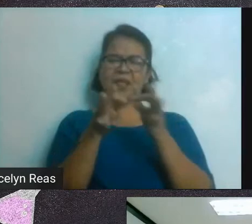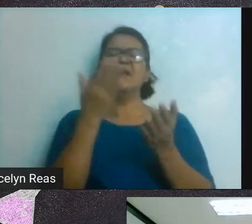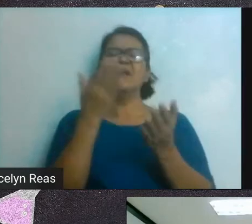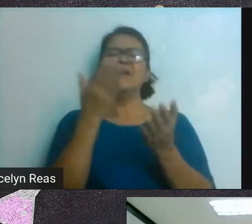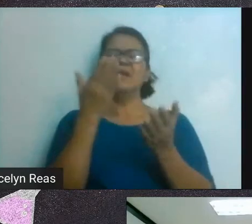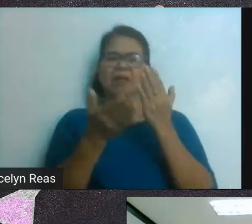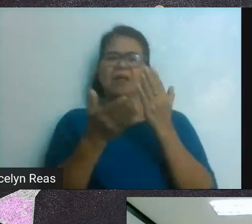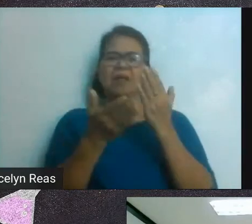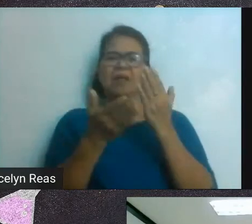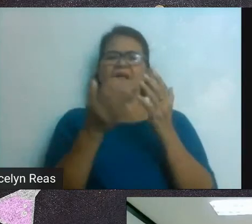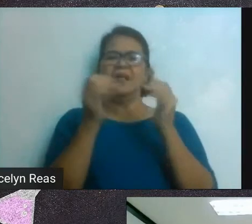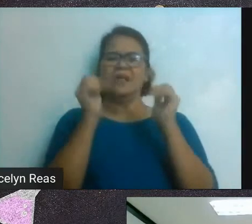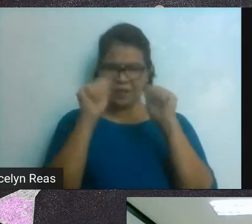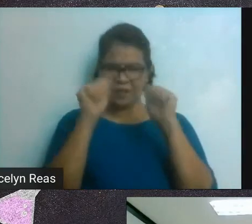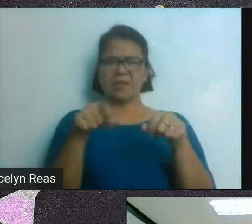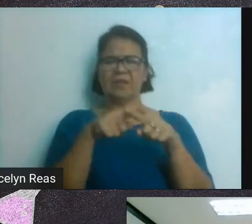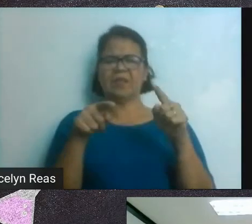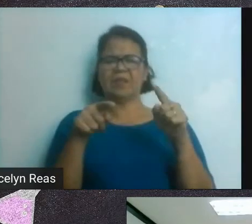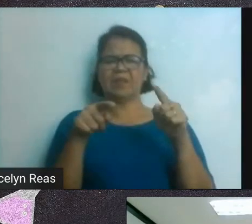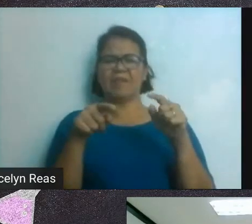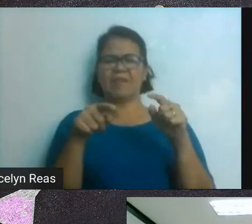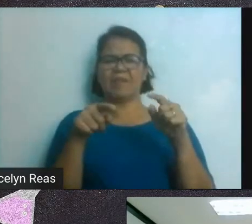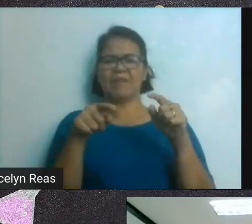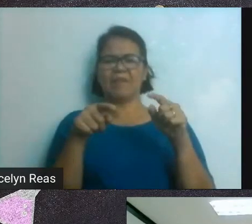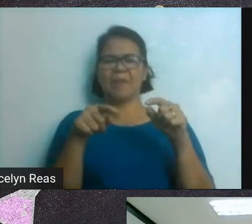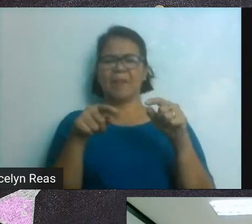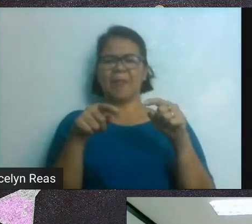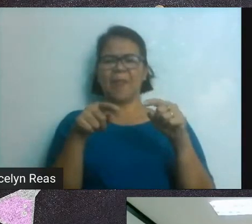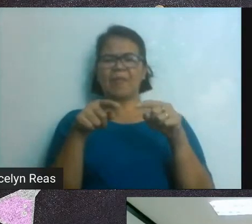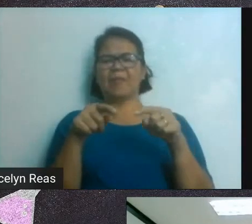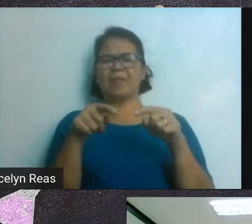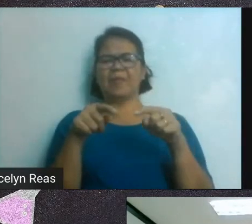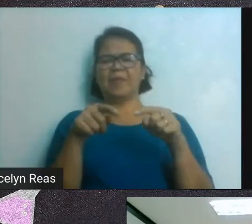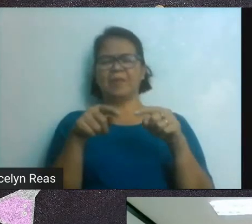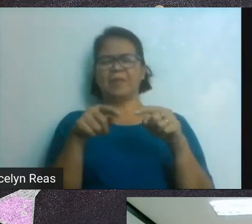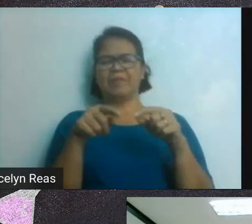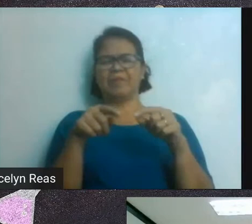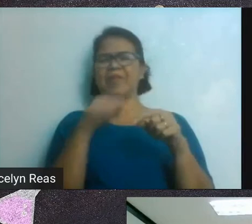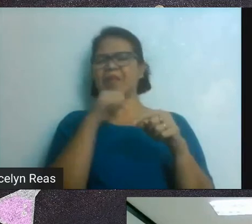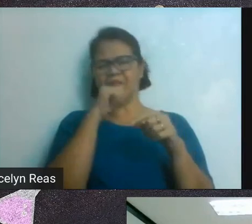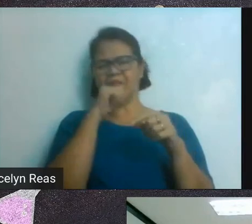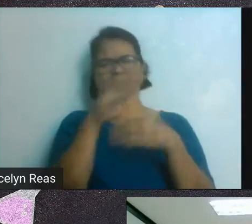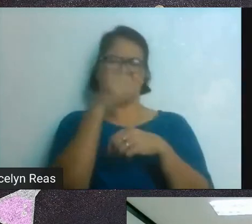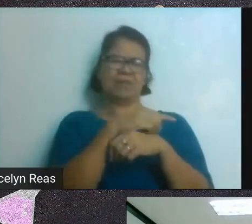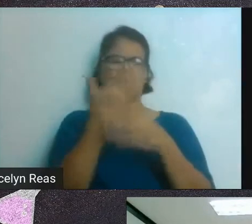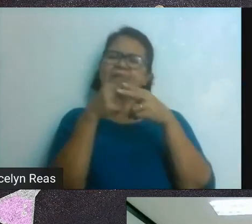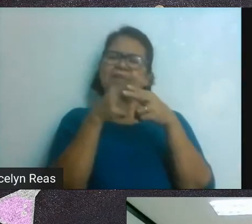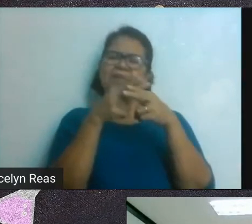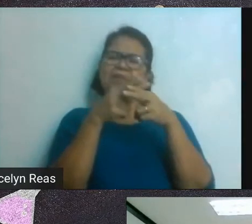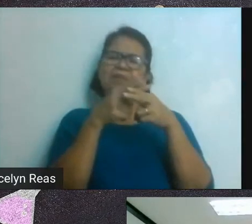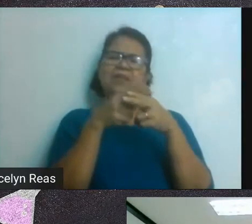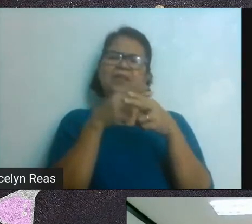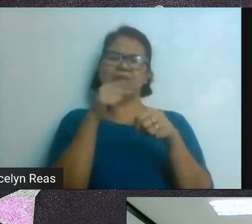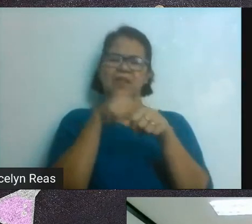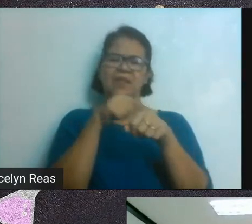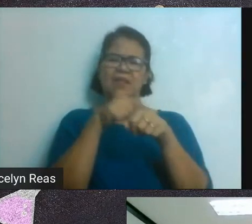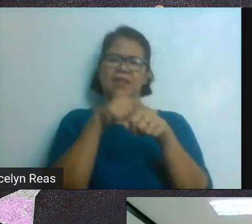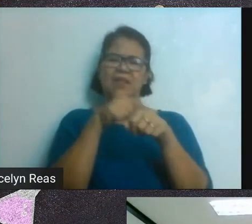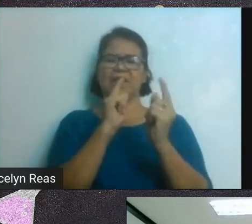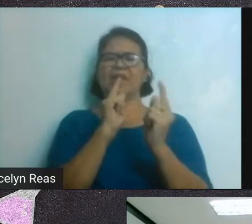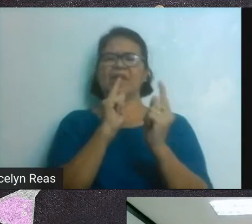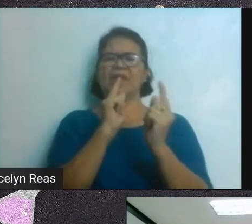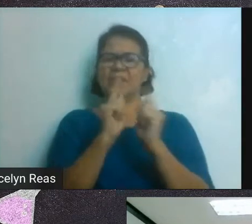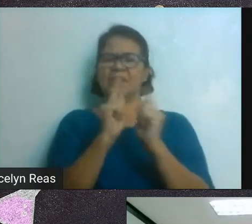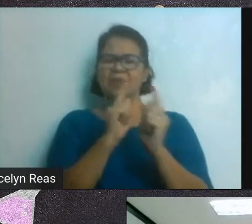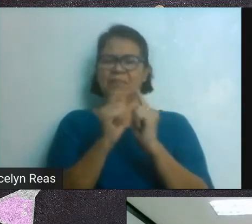So, kakaunti lang hopefully yung mga learners na ma-assign sa mga teacher na may kailangan extra support. So, I really